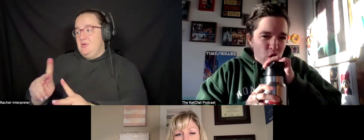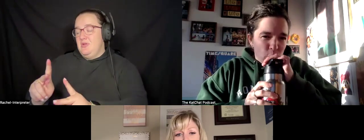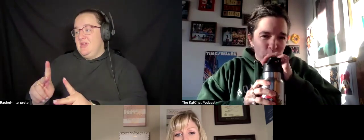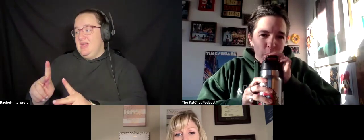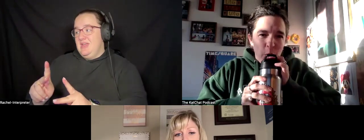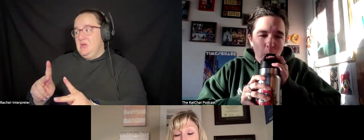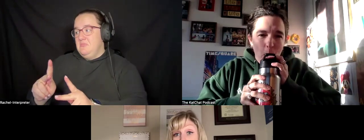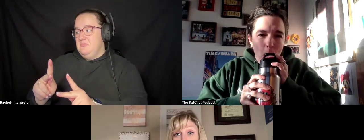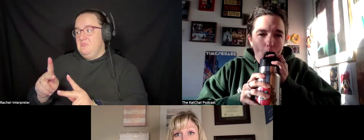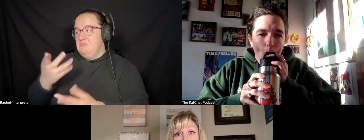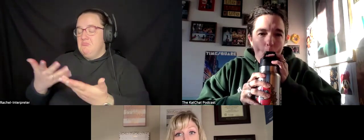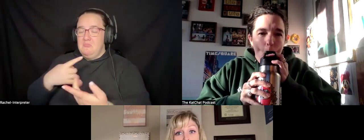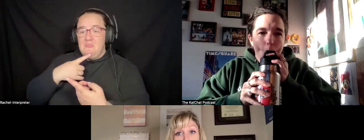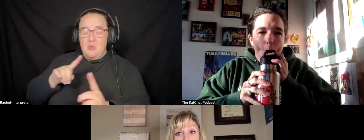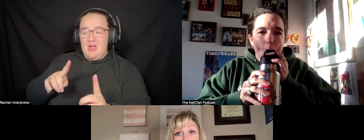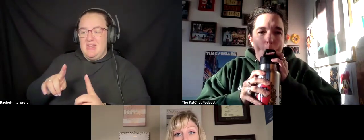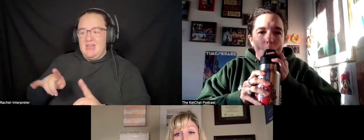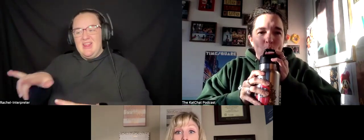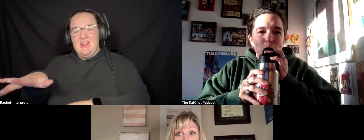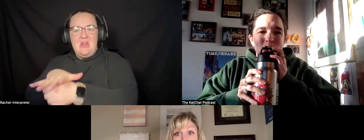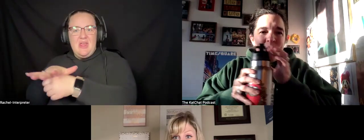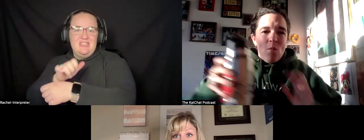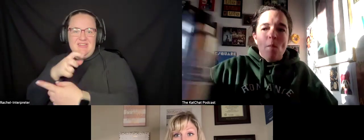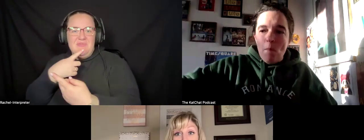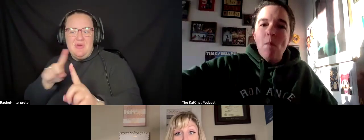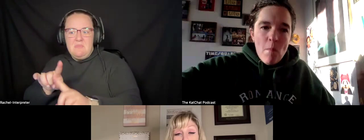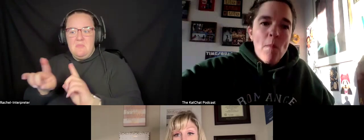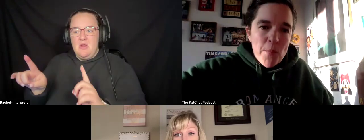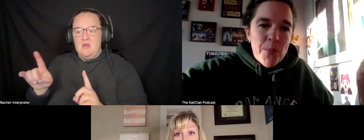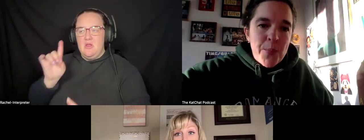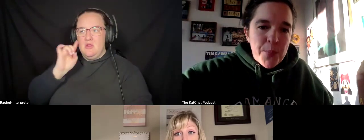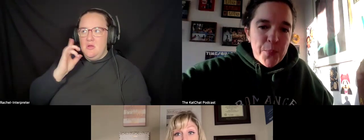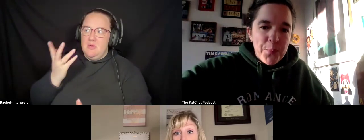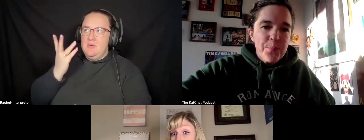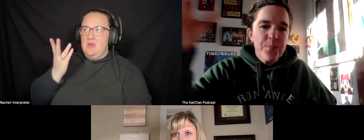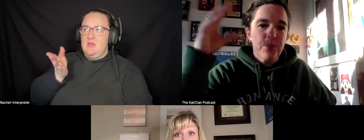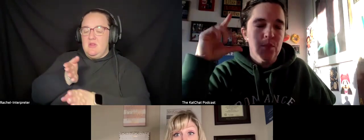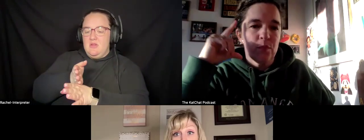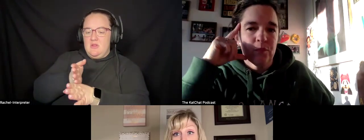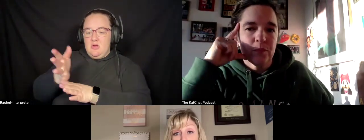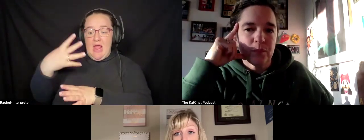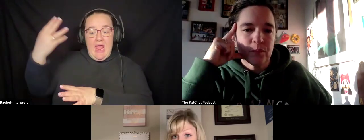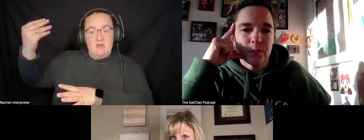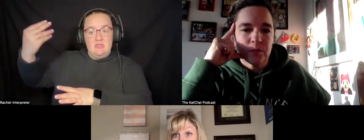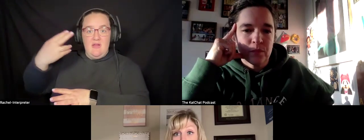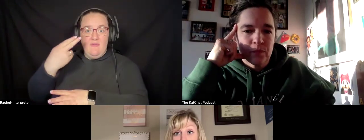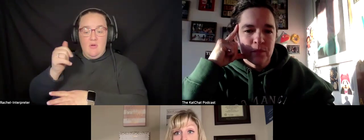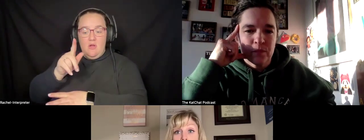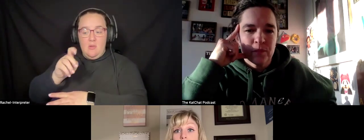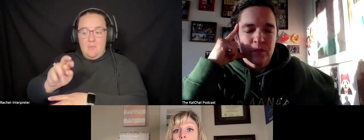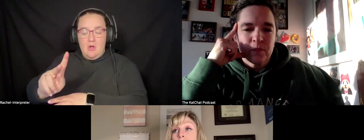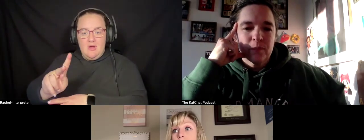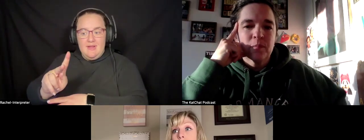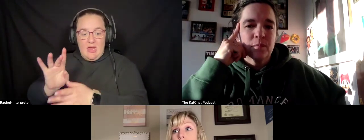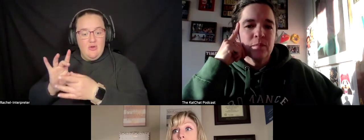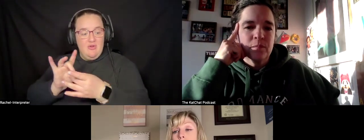in terms of location, but I had just never thought about kind of like, again, like the jobs or the careers outside of Hallmark, there are that way around